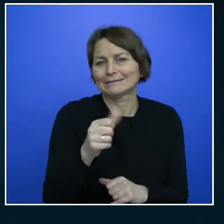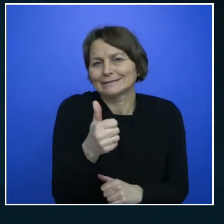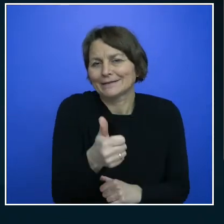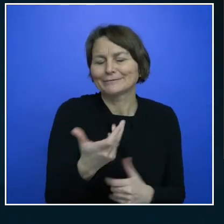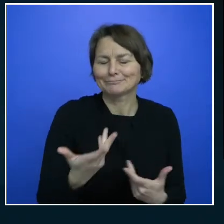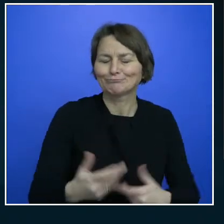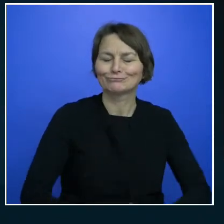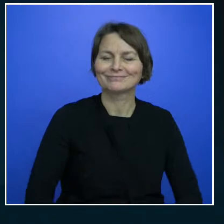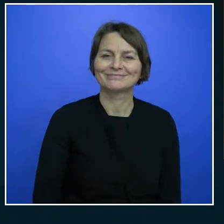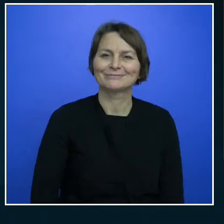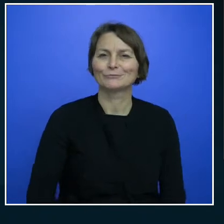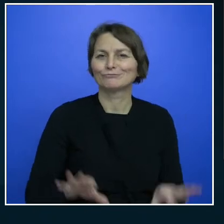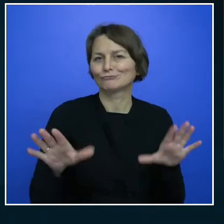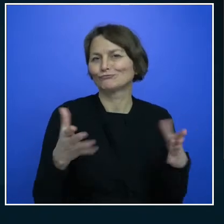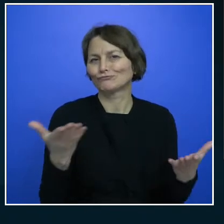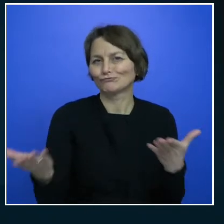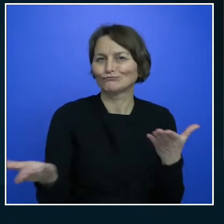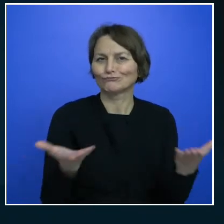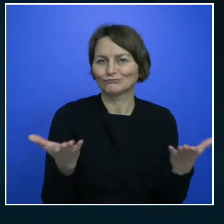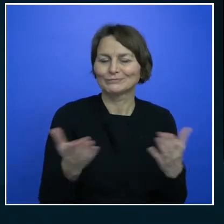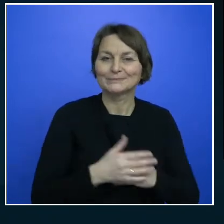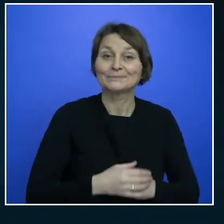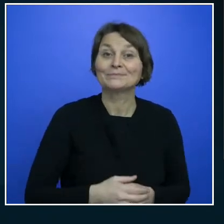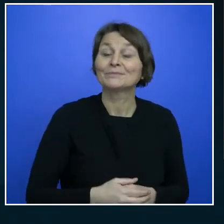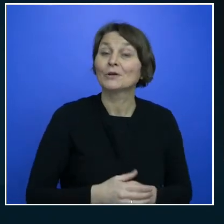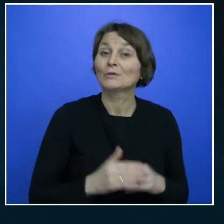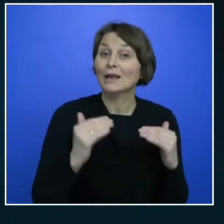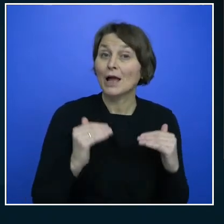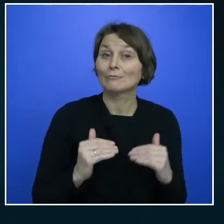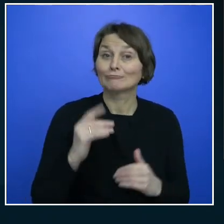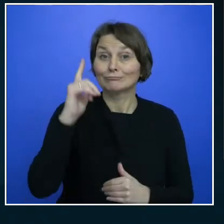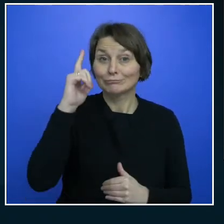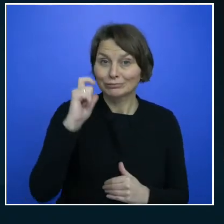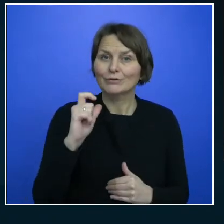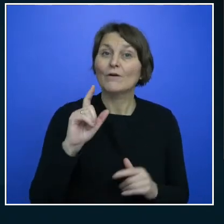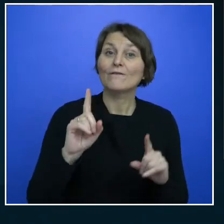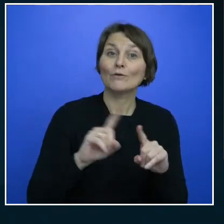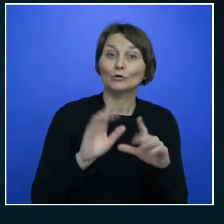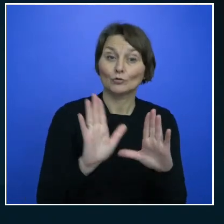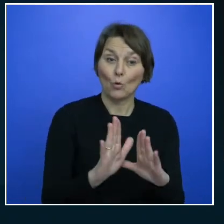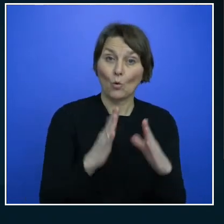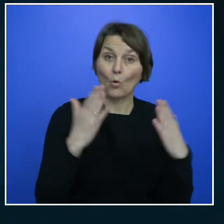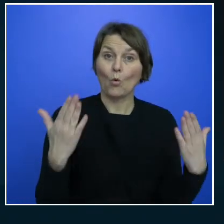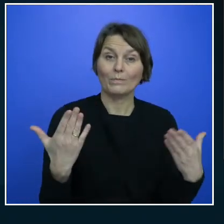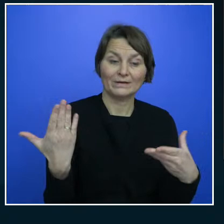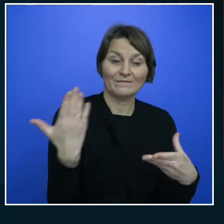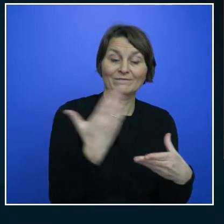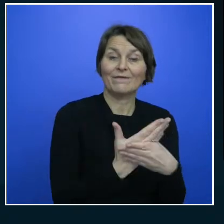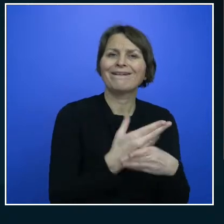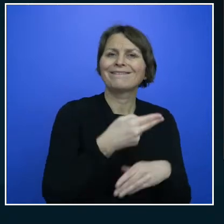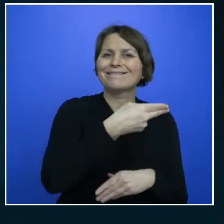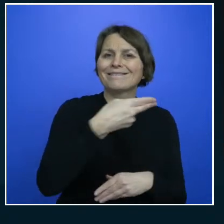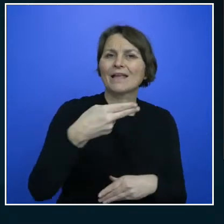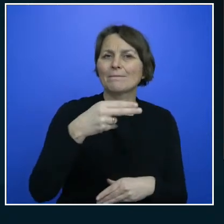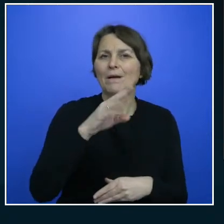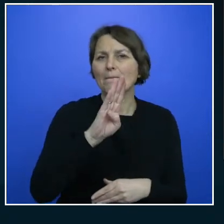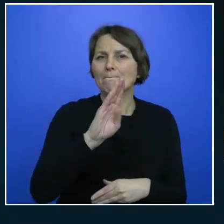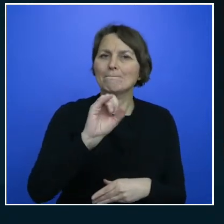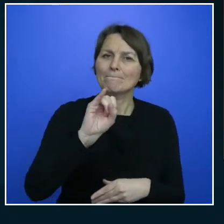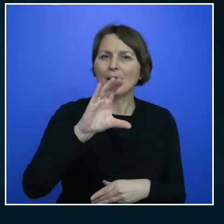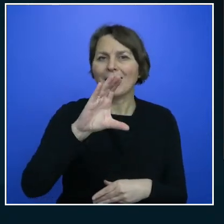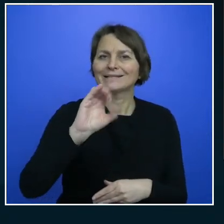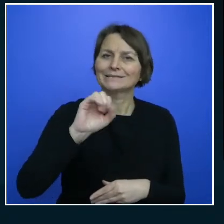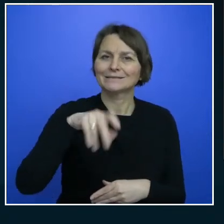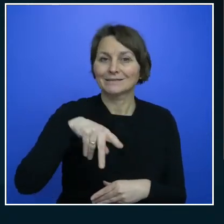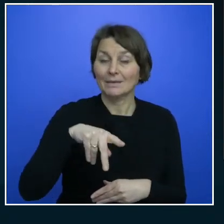So let's get started. Let's open up our first Bicep file, which is called main.bicep, which is an empty file. But it is actually